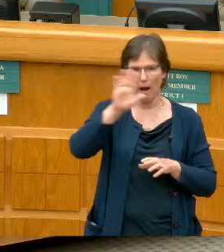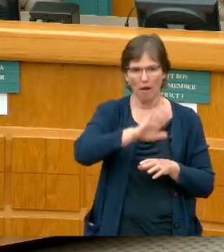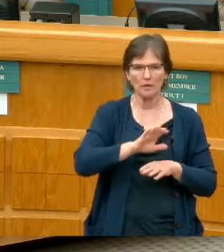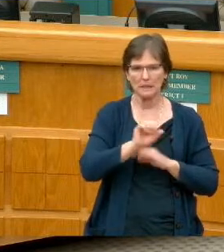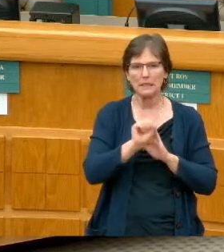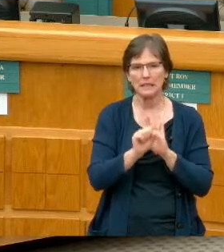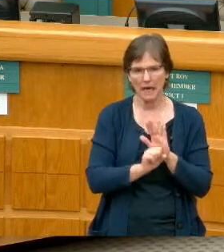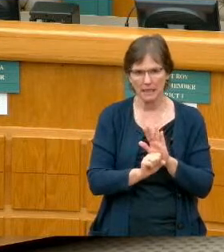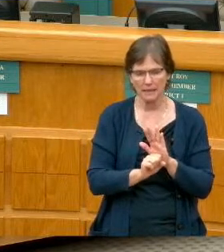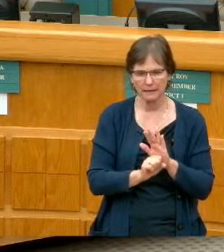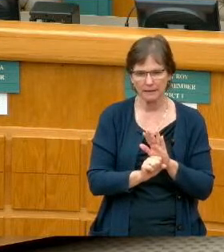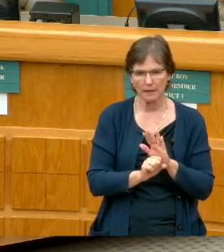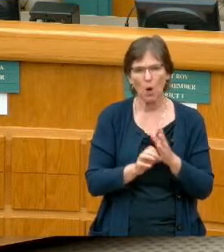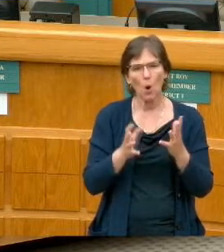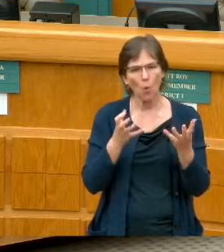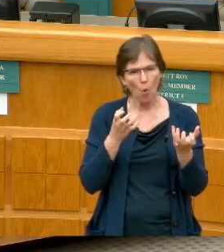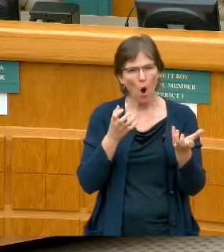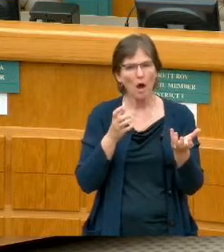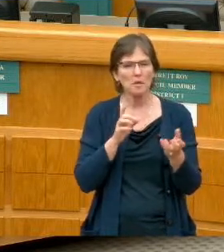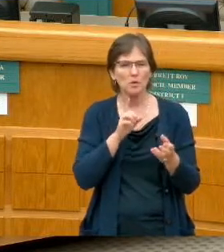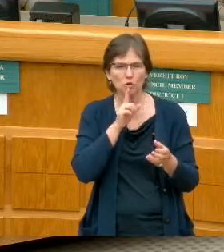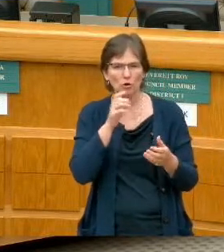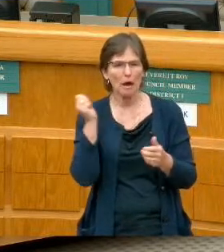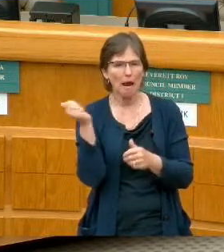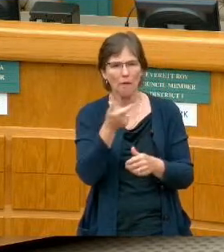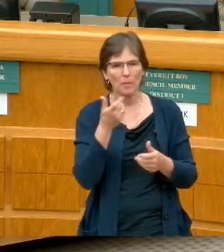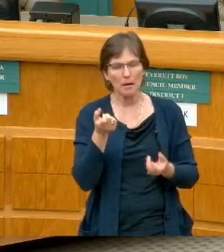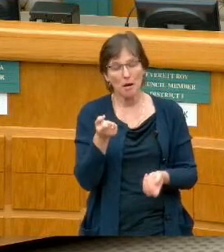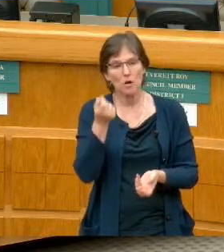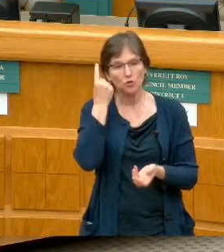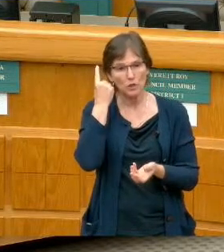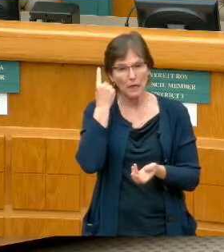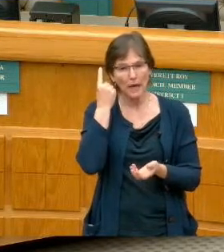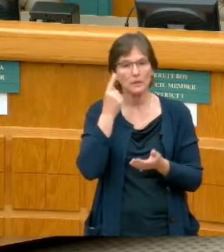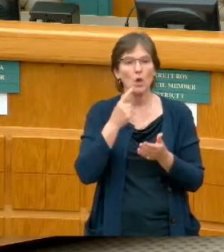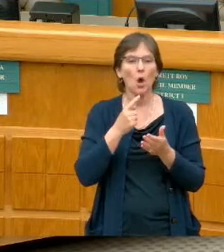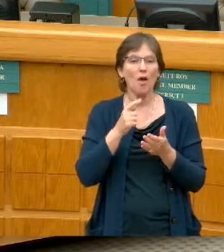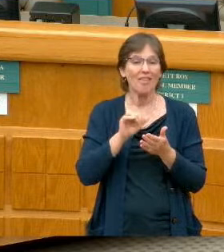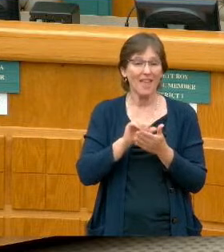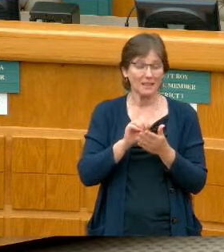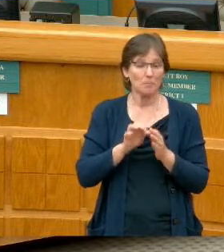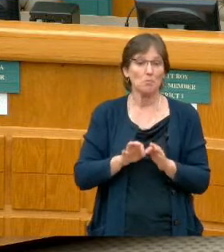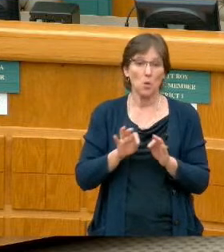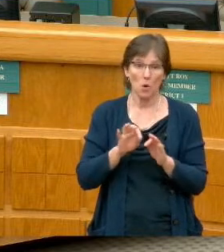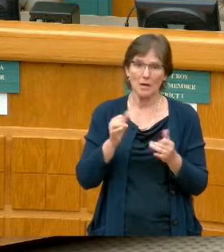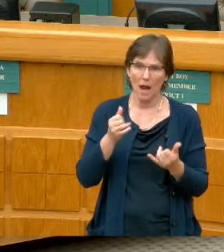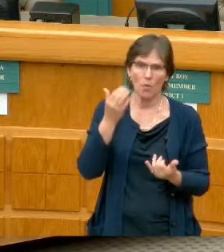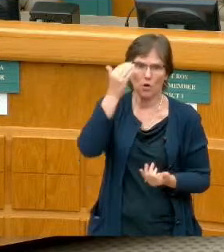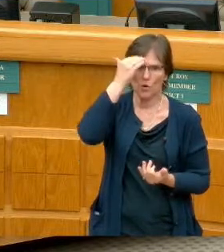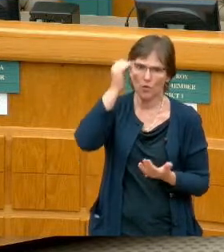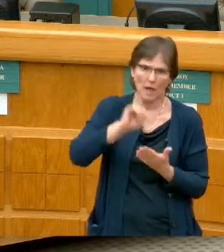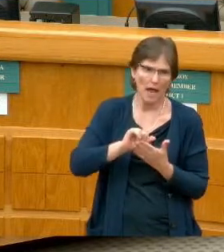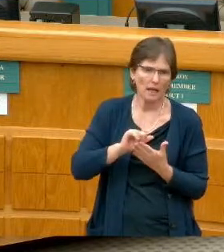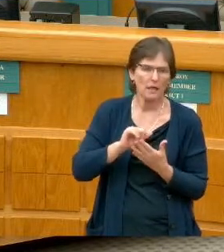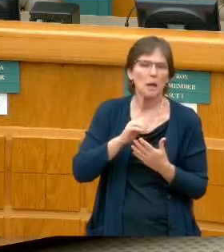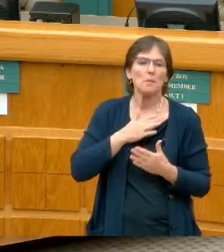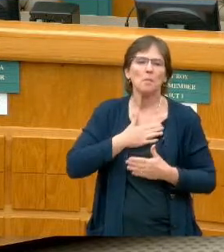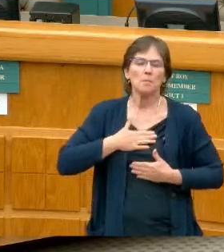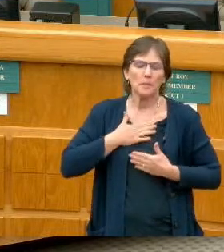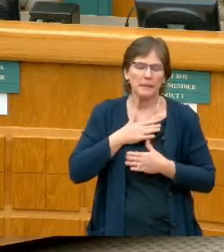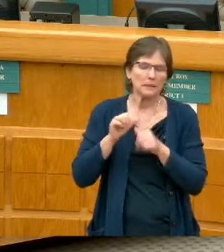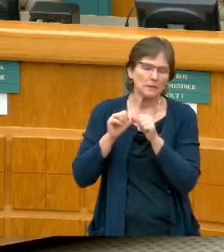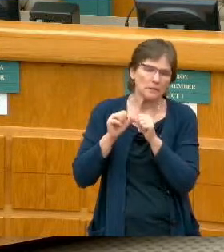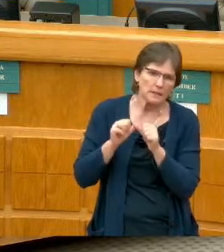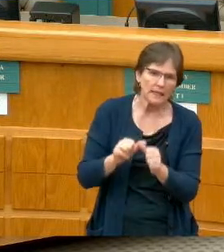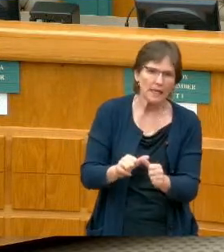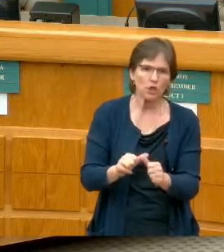sure that everybody keeps that heightened vigilance when they're visiting their loved one in particular. There was a really strong and compelling